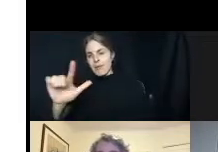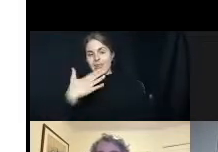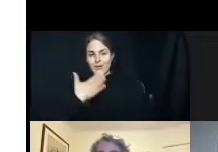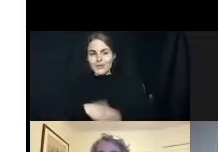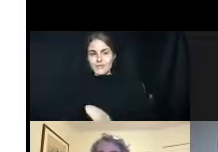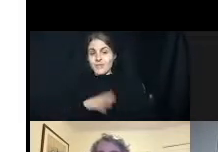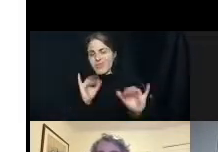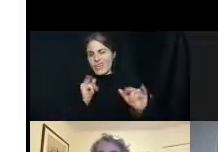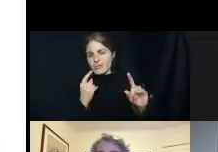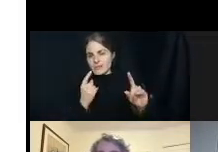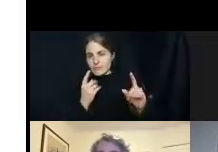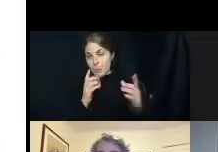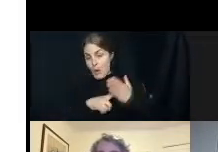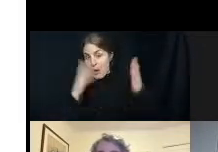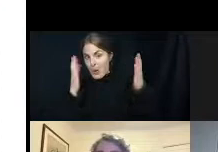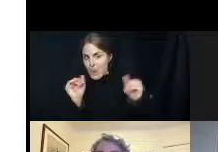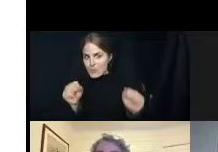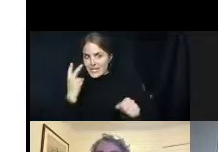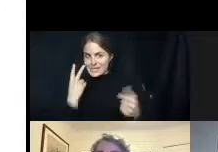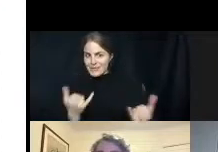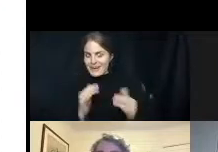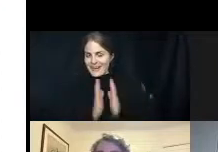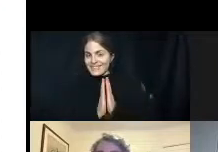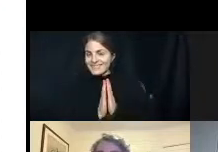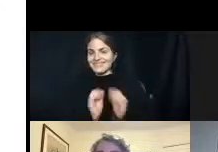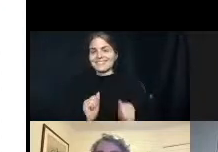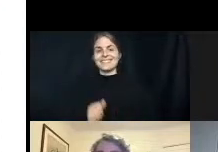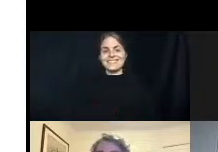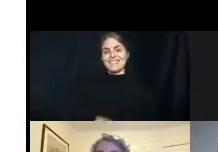That is what I was hoping you all could see right now.